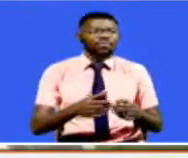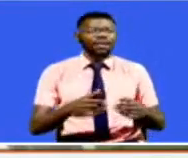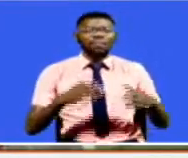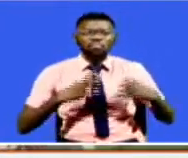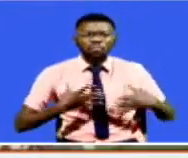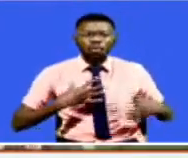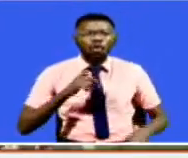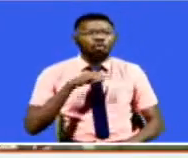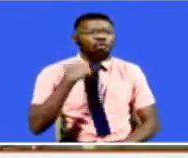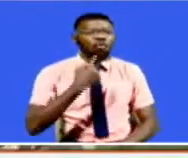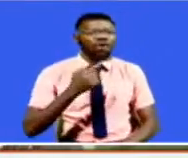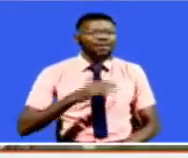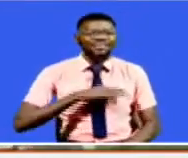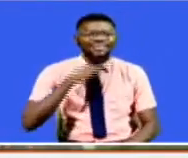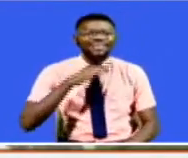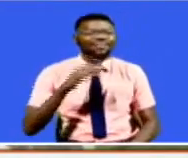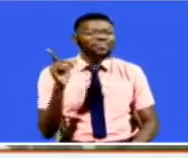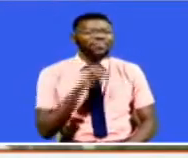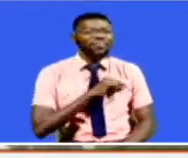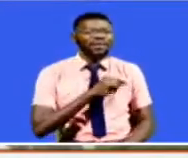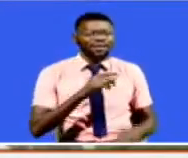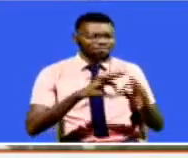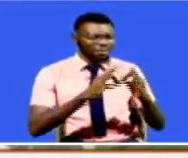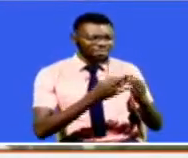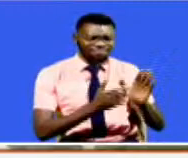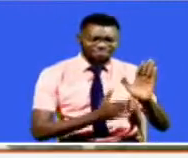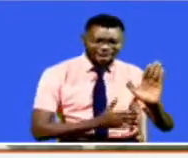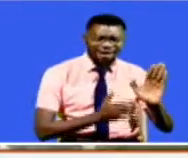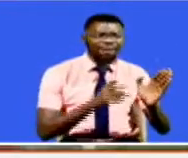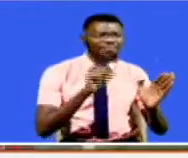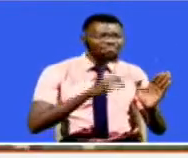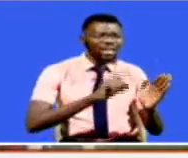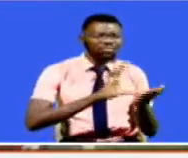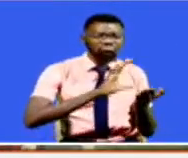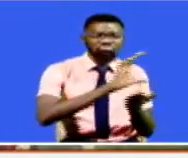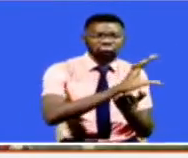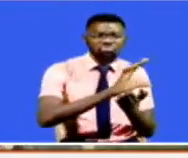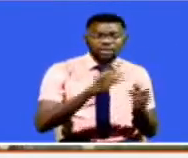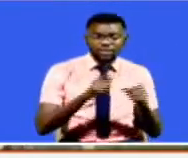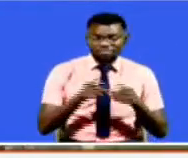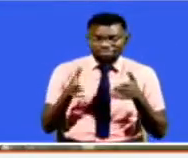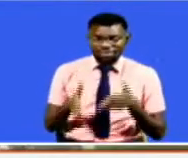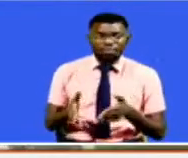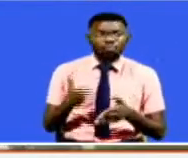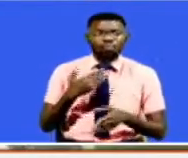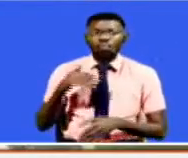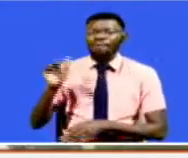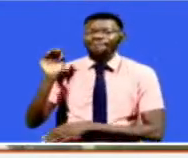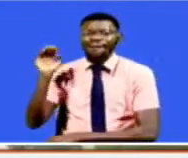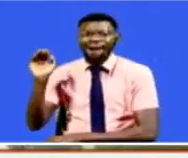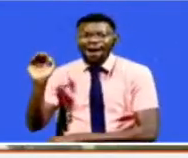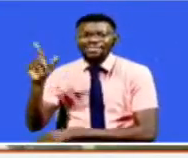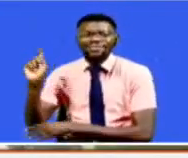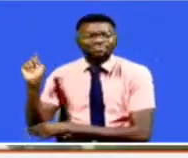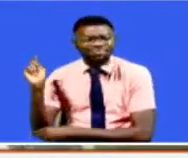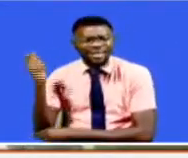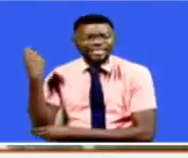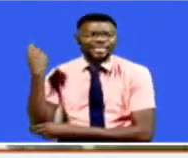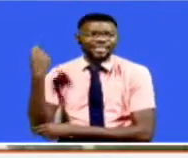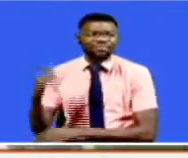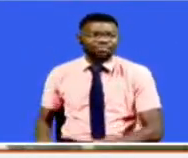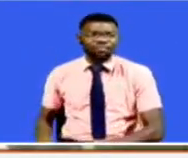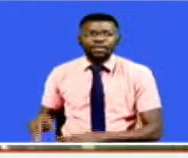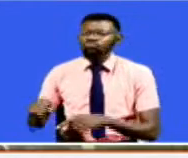who have lost their loved ones. From here, we want to ask Mr. President